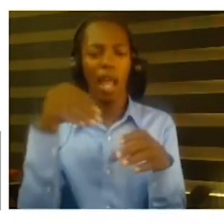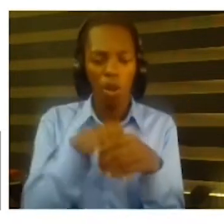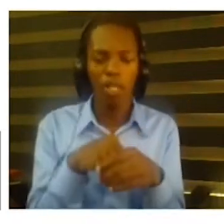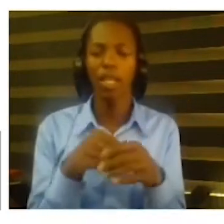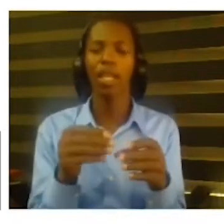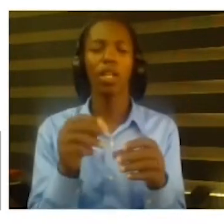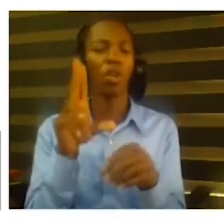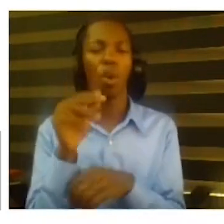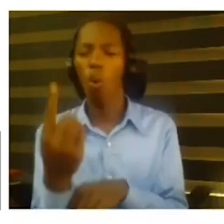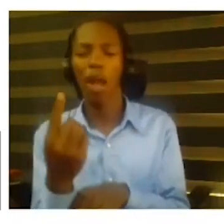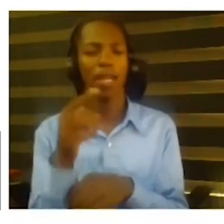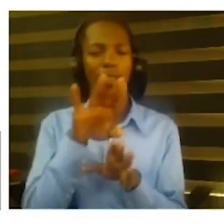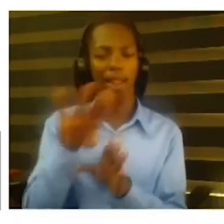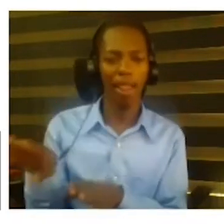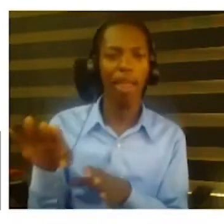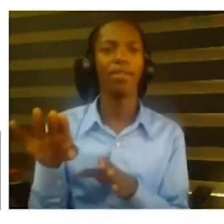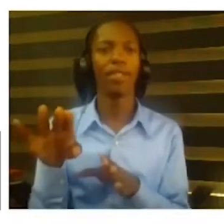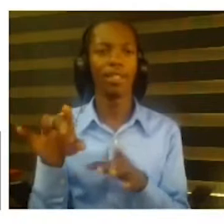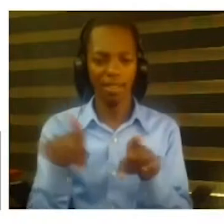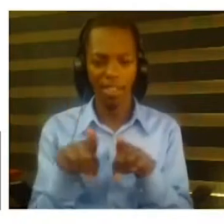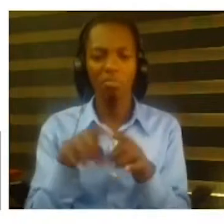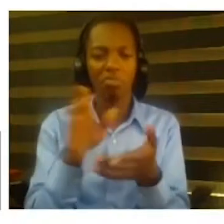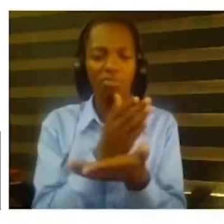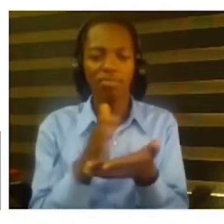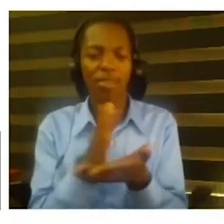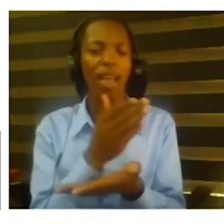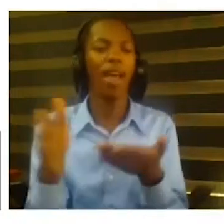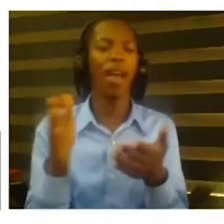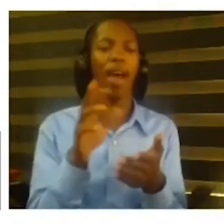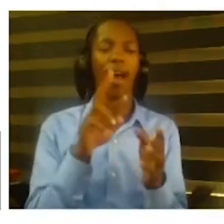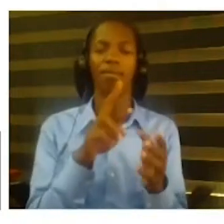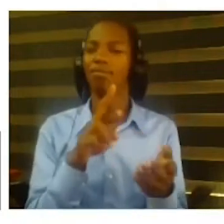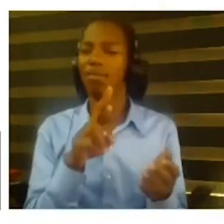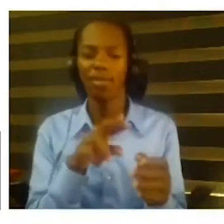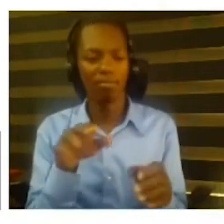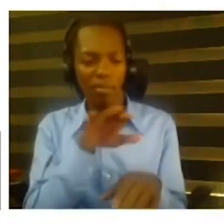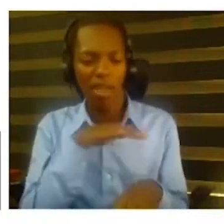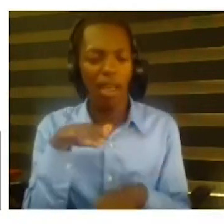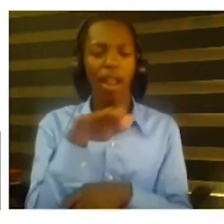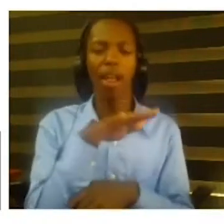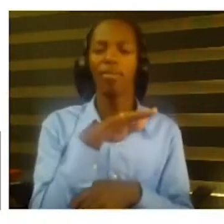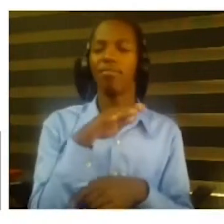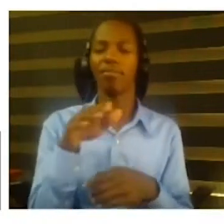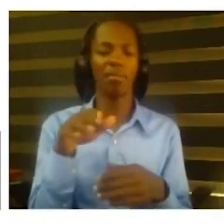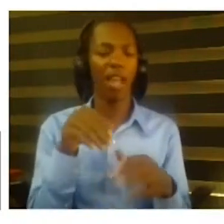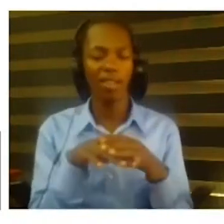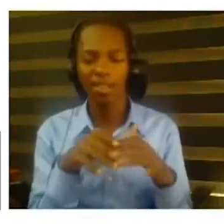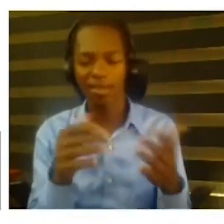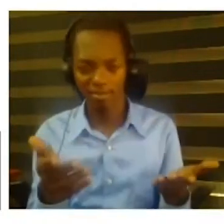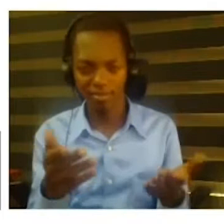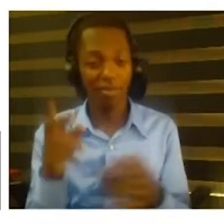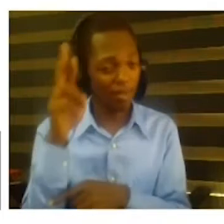and also to share regional and global best practice in this area. It reminds us of